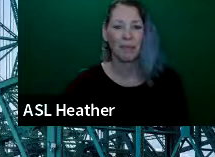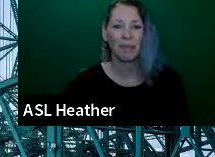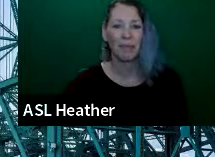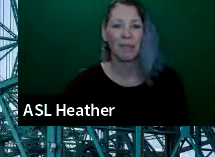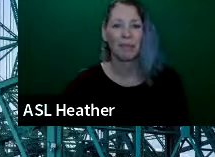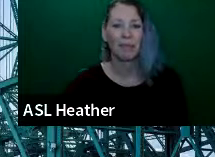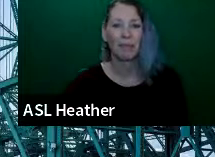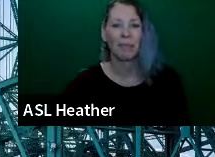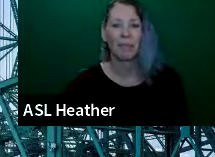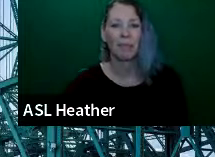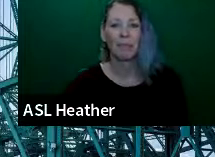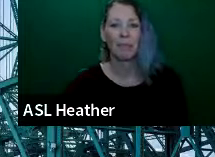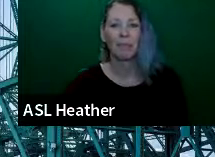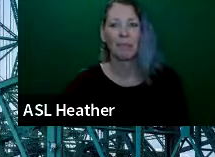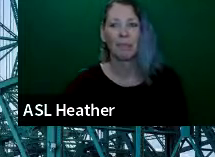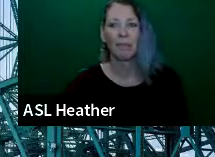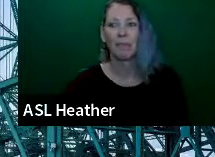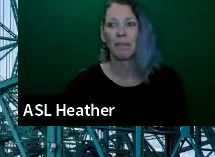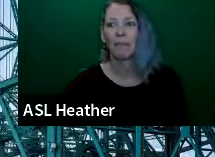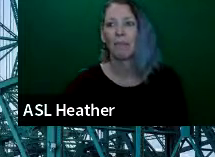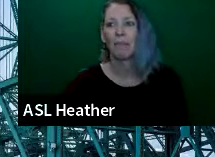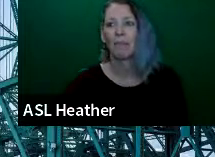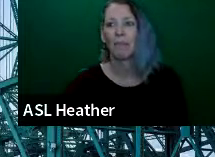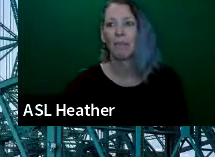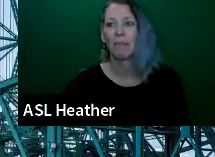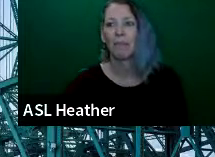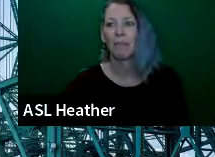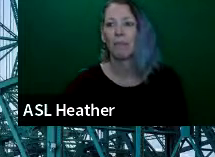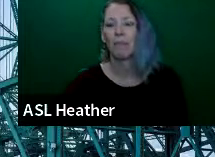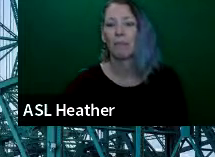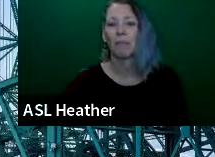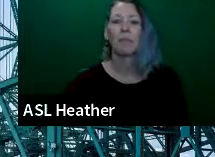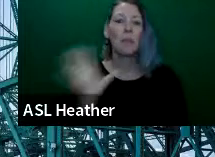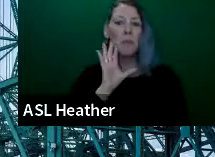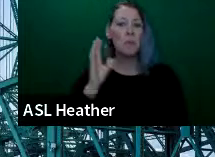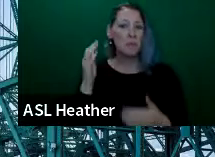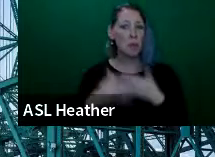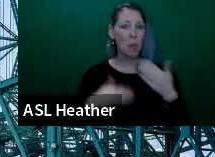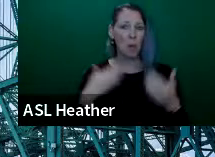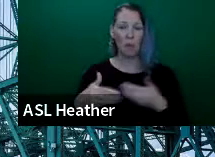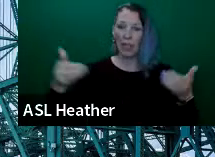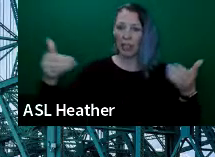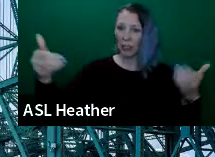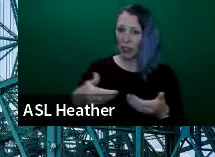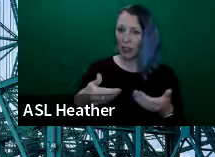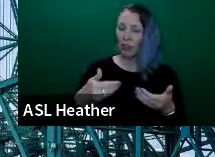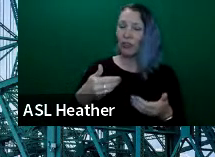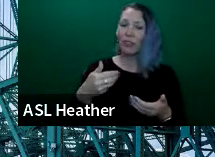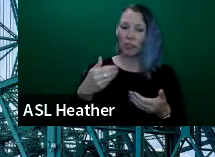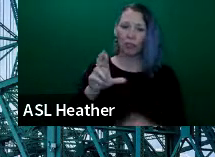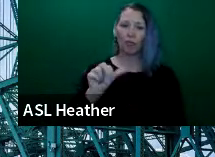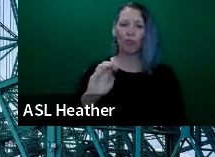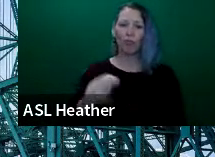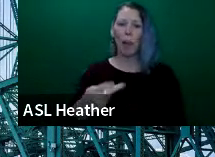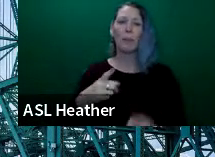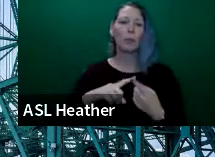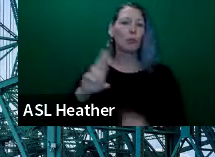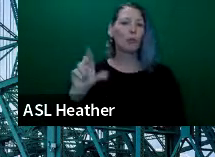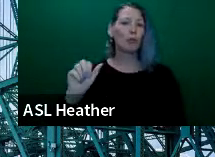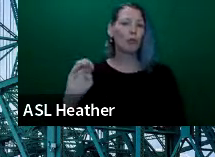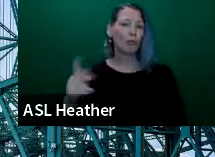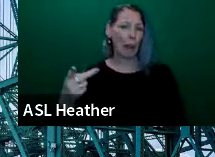So I'm going to go through, as Millicent said, Ryan LaProuse, Transportation Planning Manager. So I'm going to go through the introduction to ramp connections or auxiliary